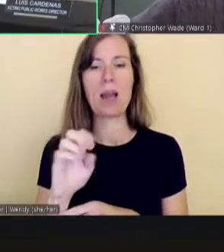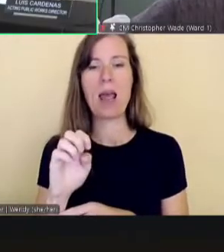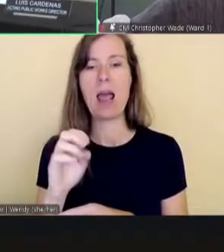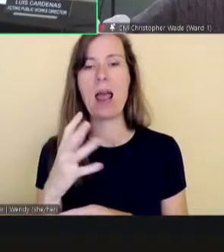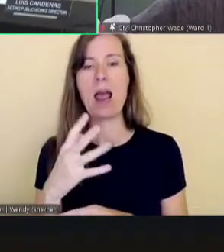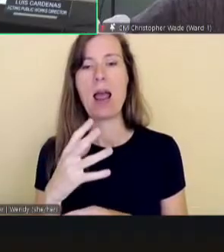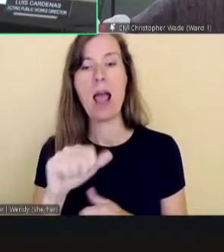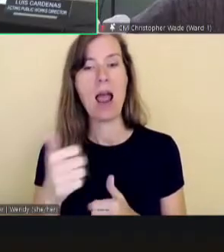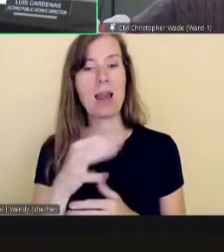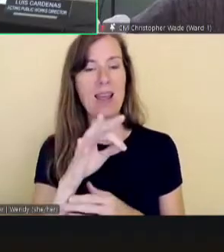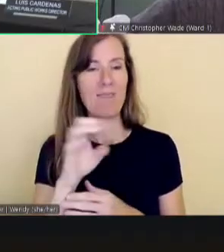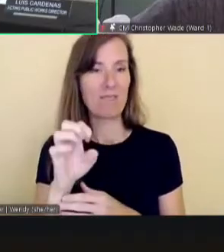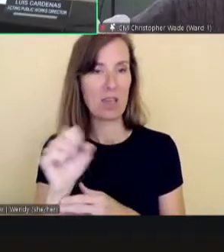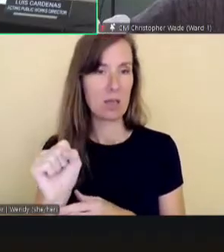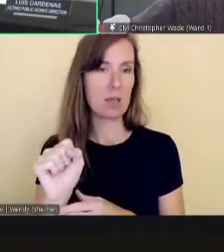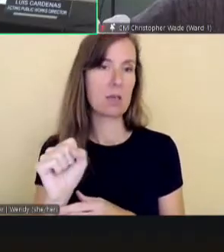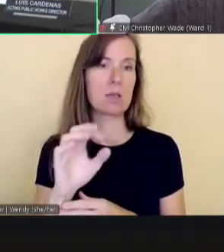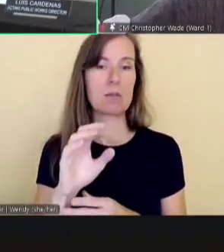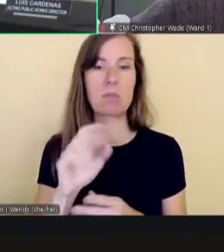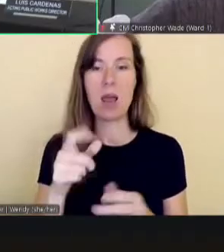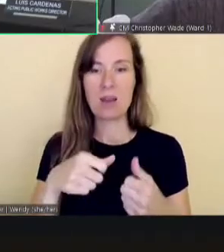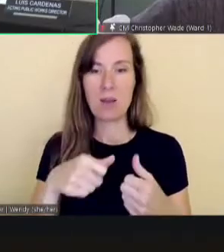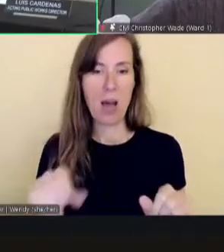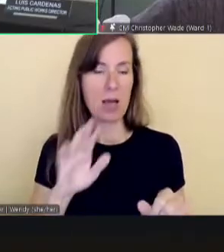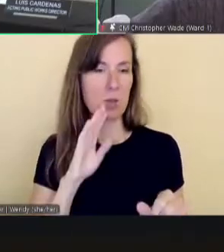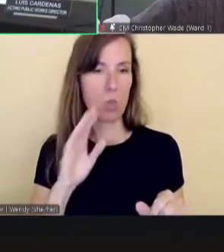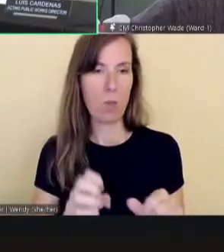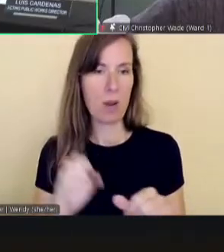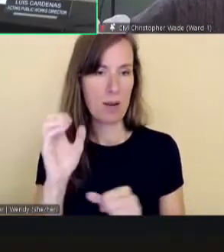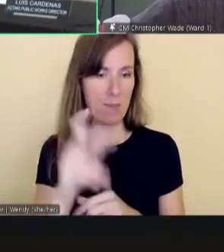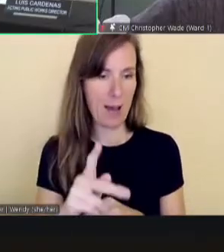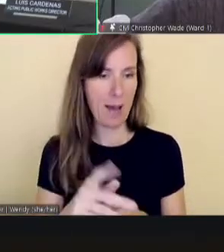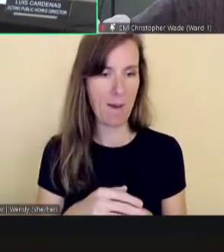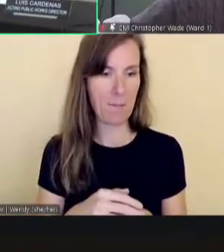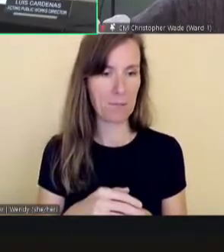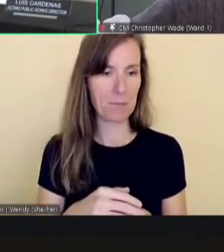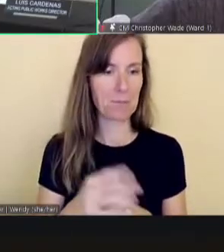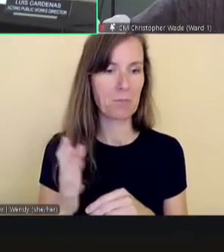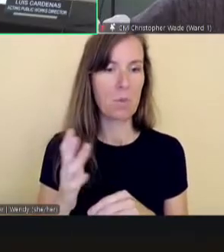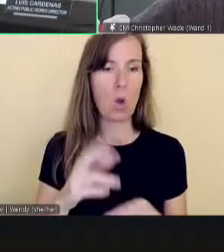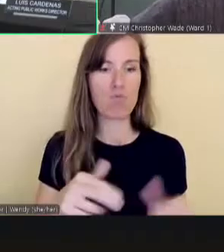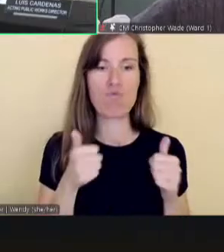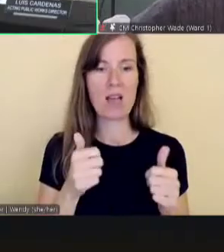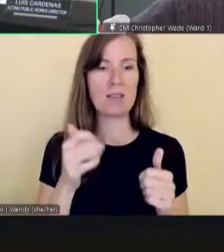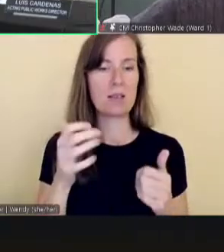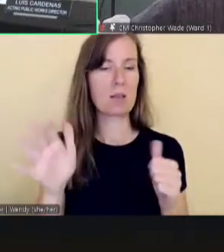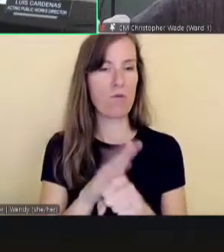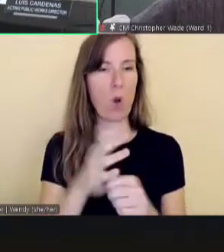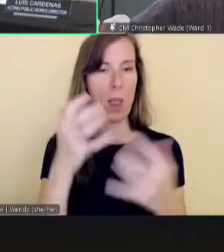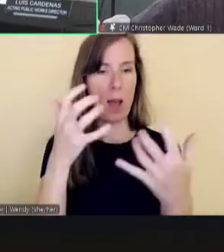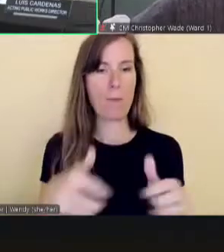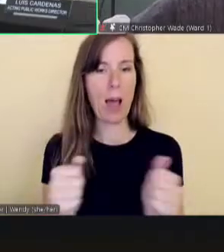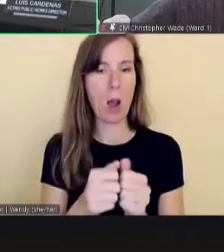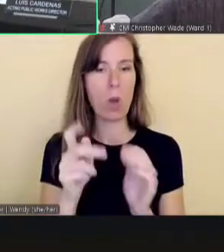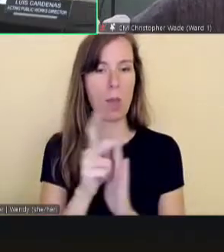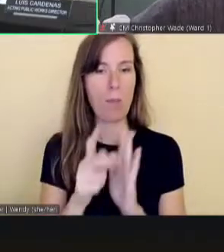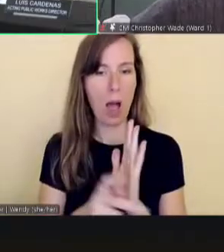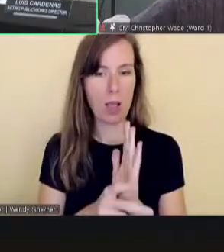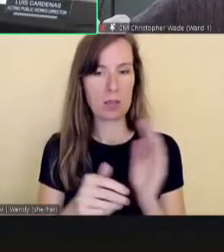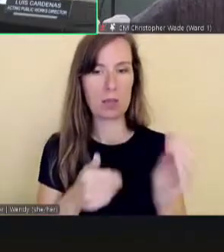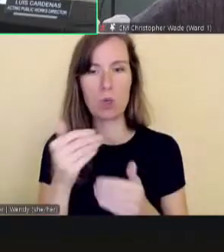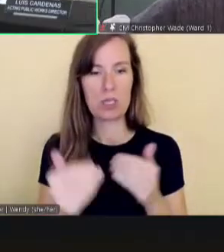and procedures and coordinated with staff and CERT, giving us plenty of time to